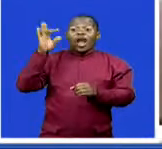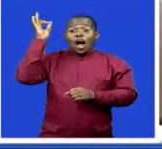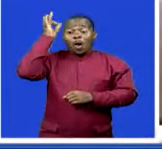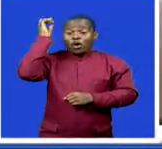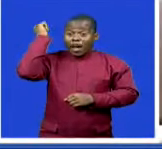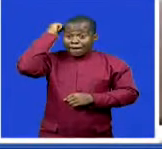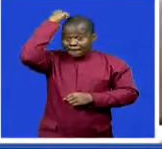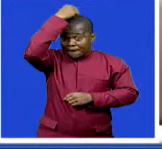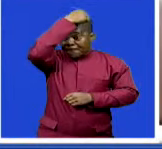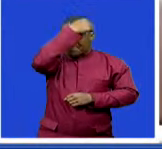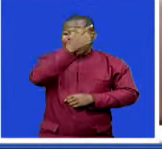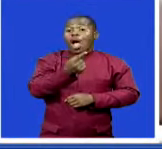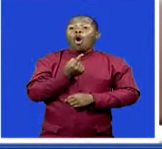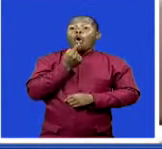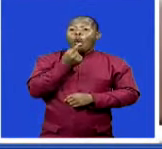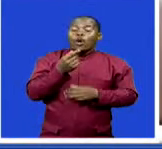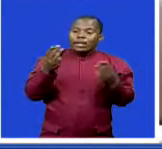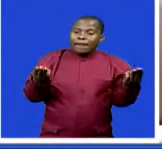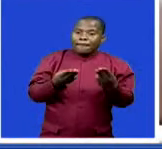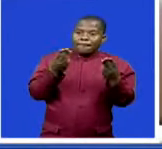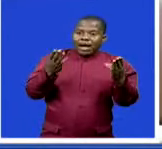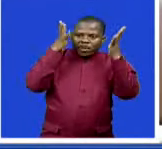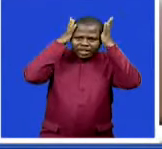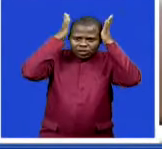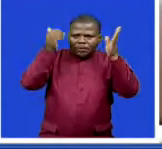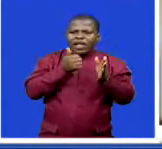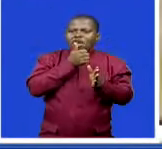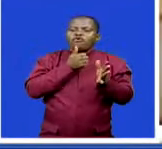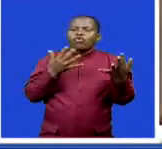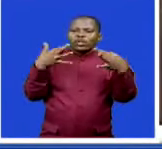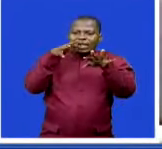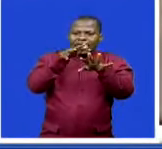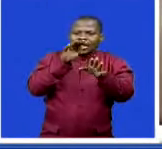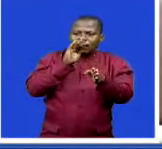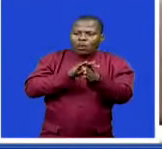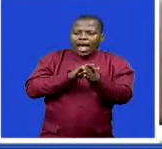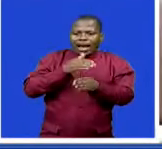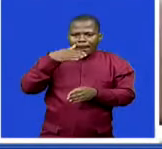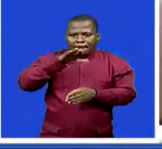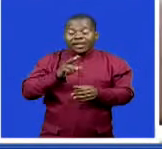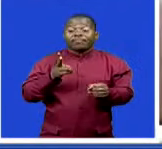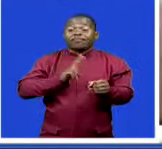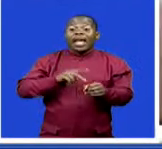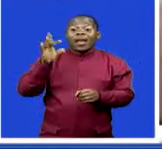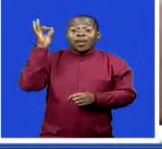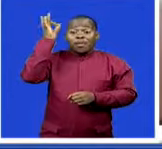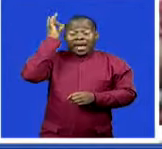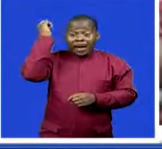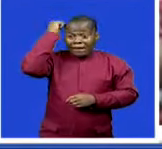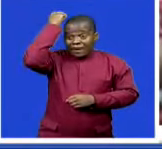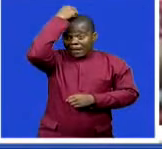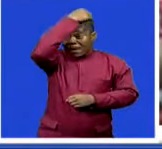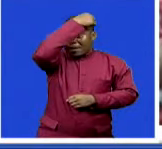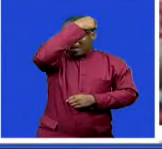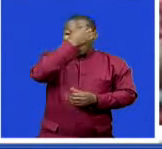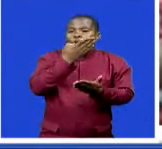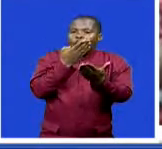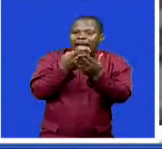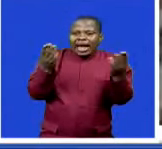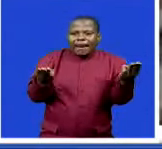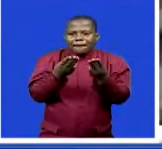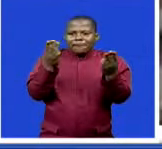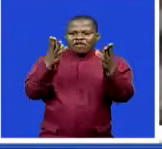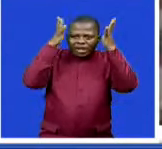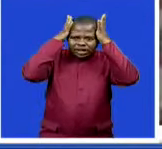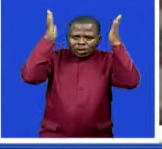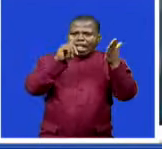King Eswatini III has implored Maswati to make good use of social media. And His Majesty King Eswatini III has urged the nation to declare